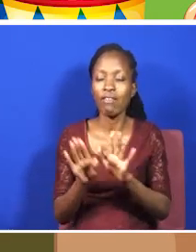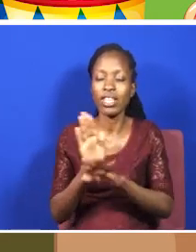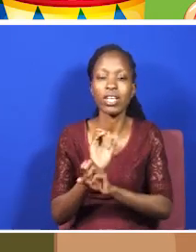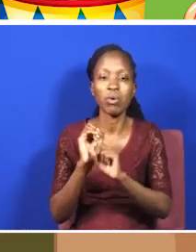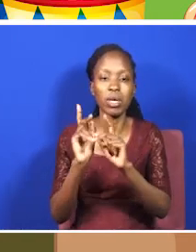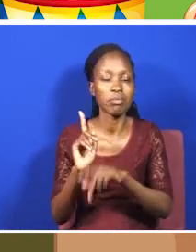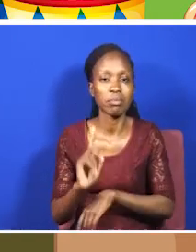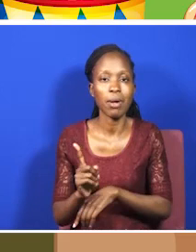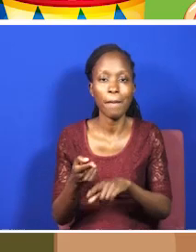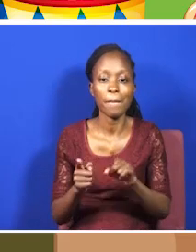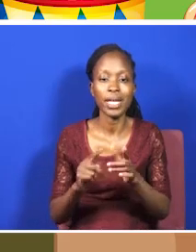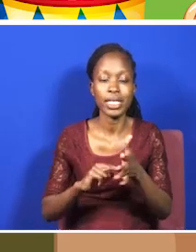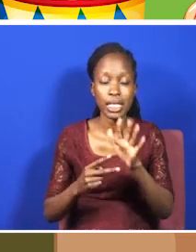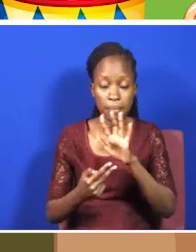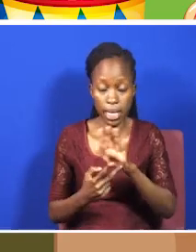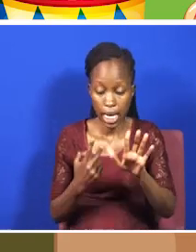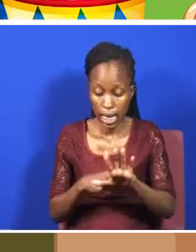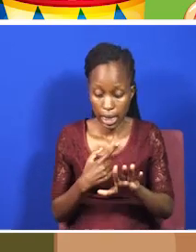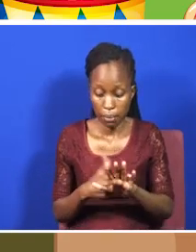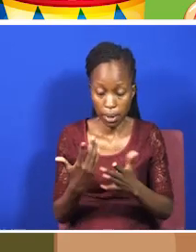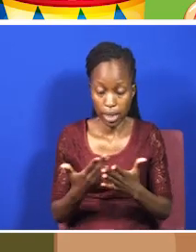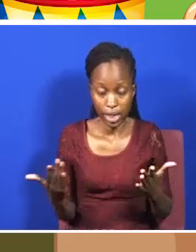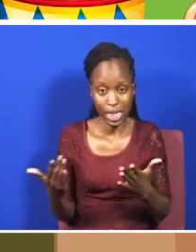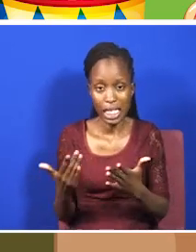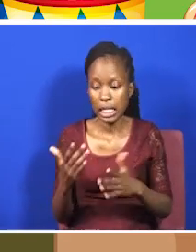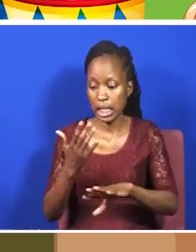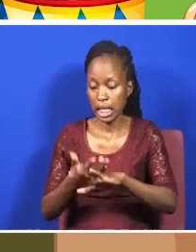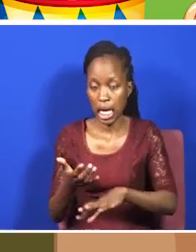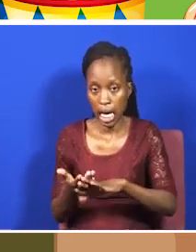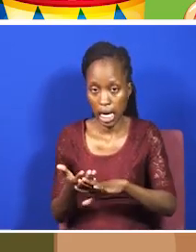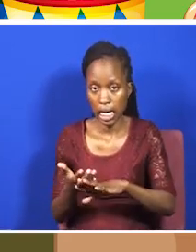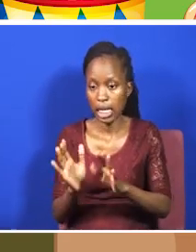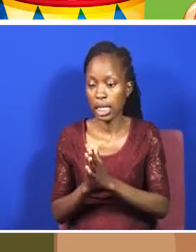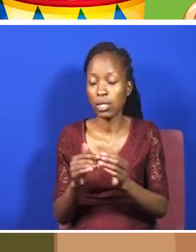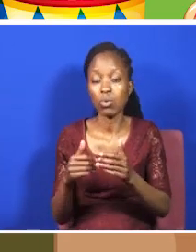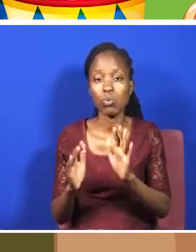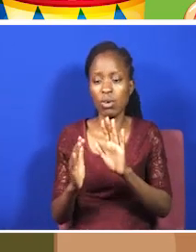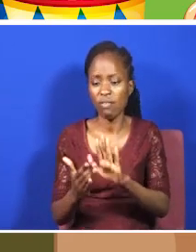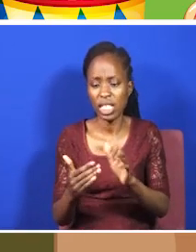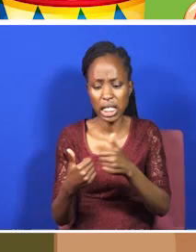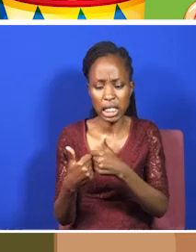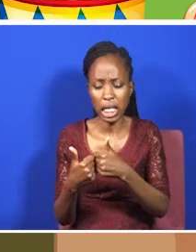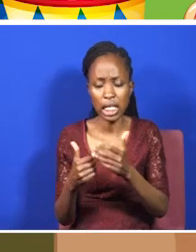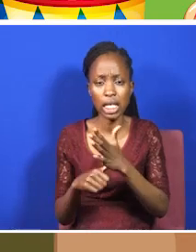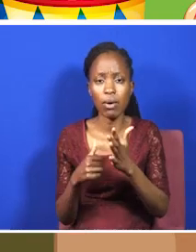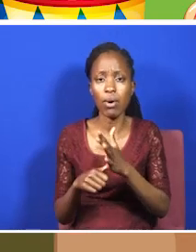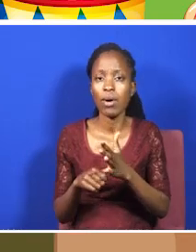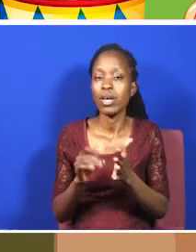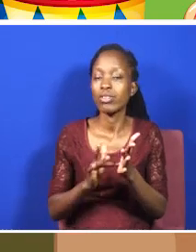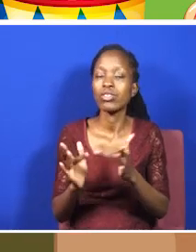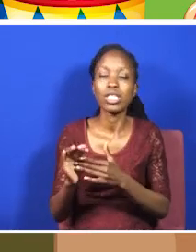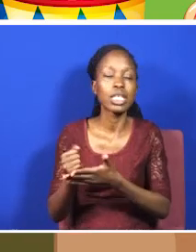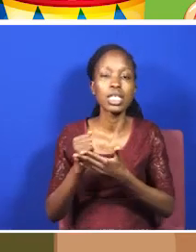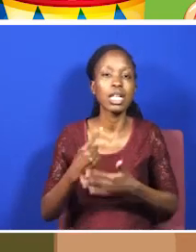lives does not mean that everything will be okay. It means even when things are not okay, that Jesus